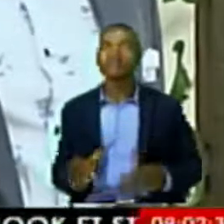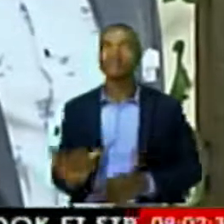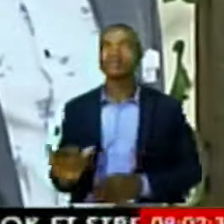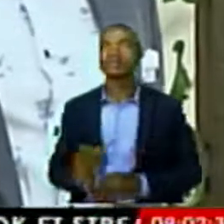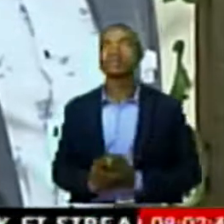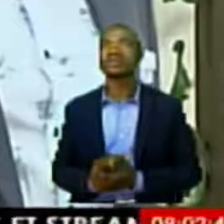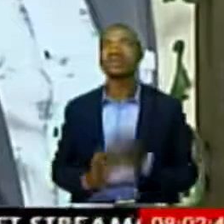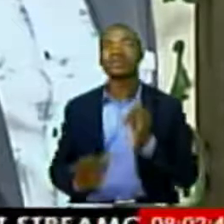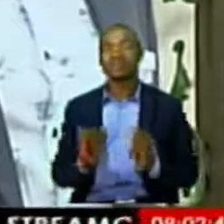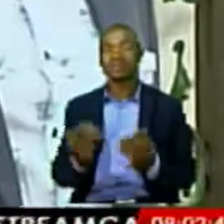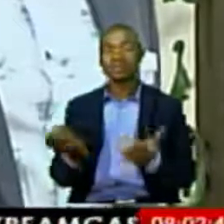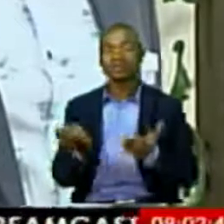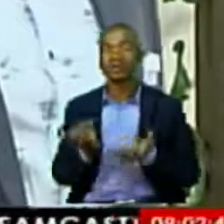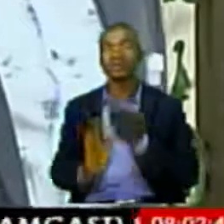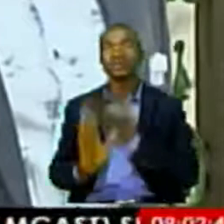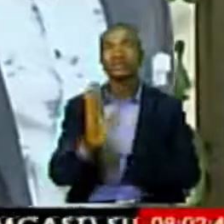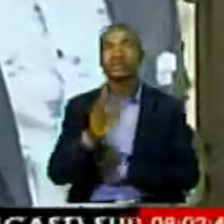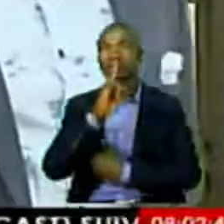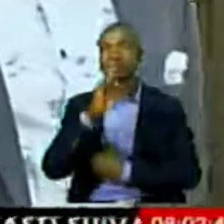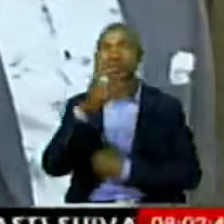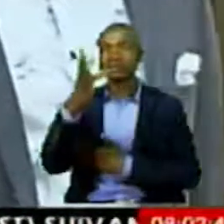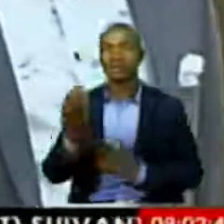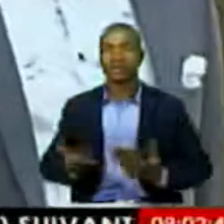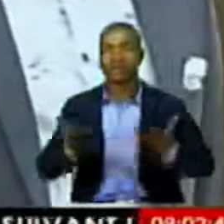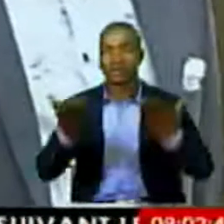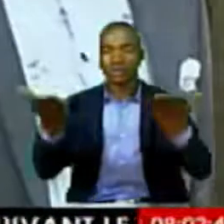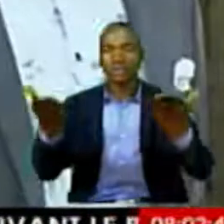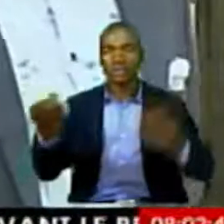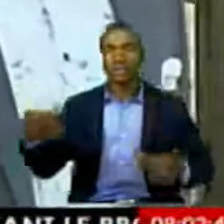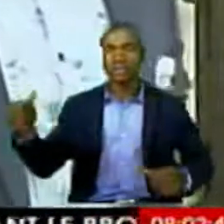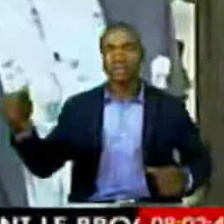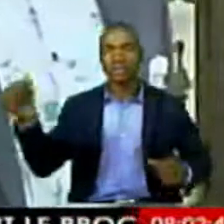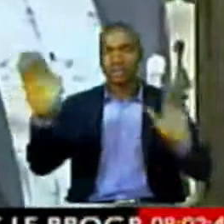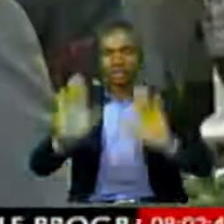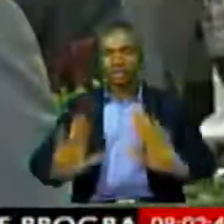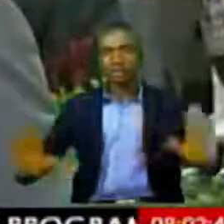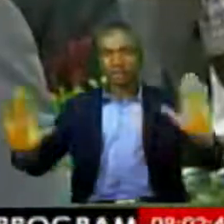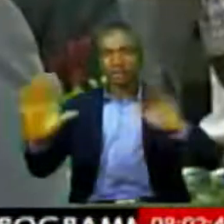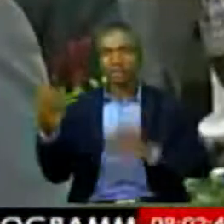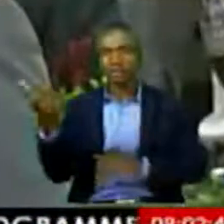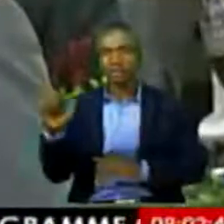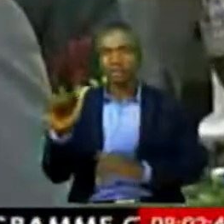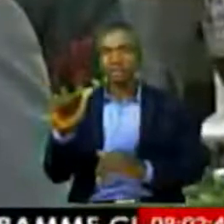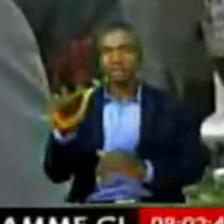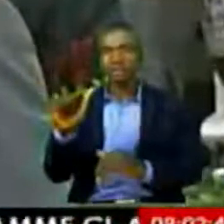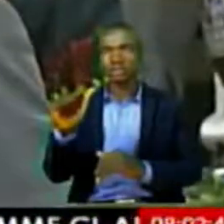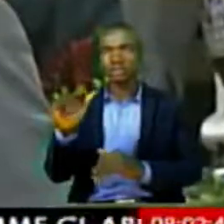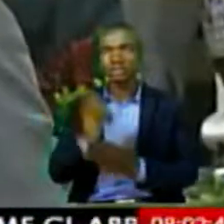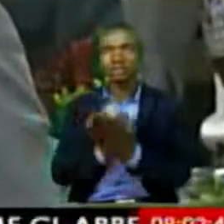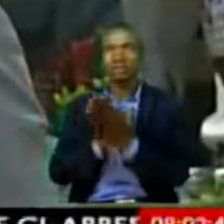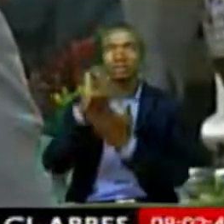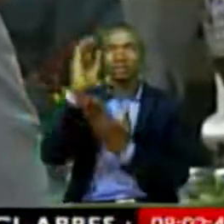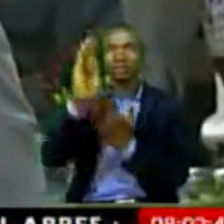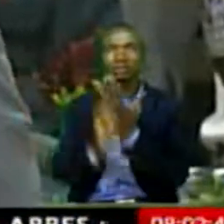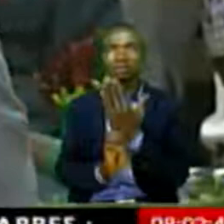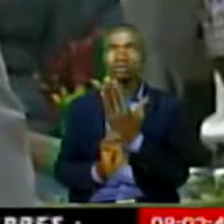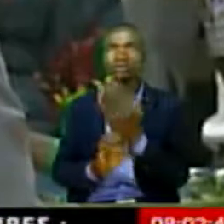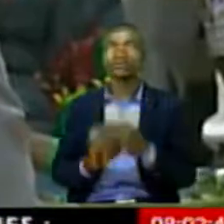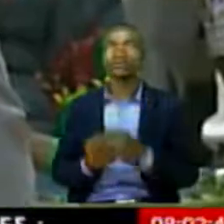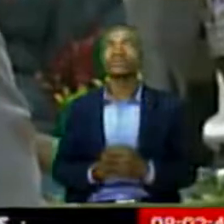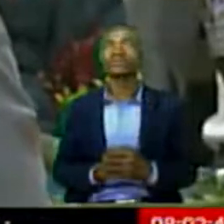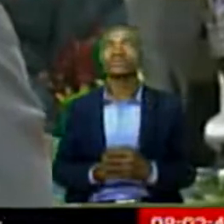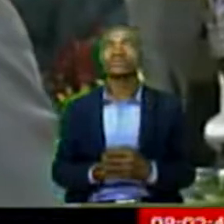Dieu voulant. God willing. Ils seront unis le dimanche 10 octobre 2021. They will be united on Sunday 10th of